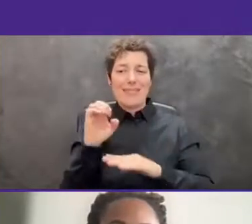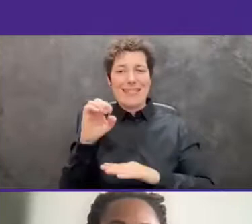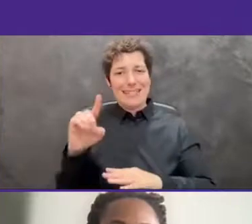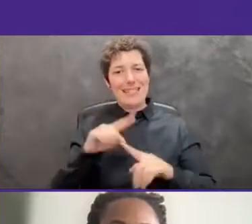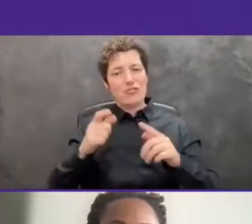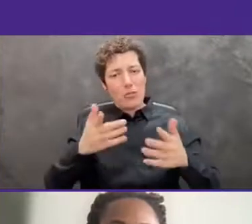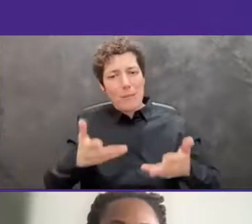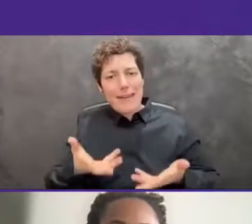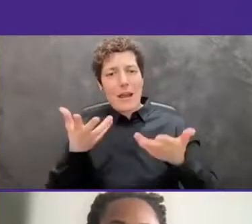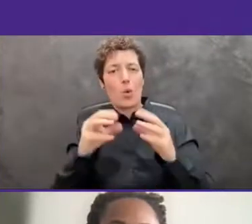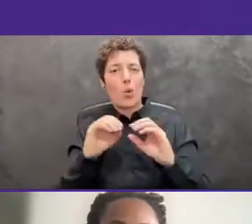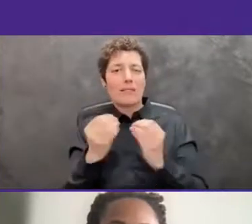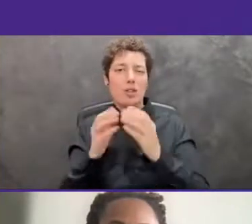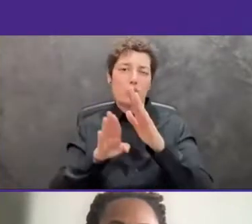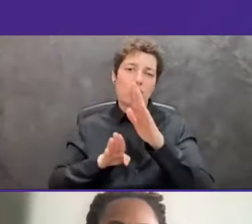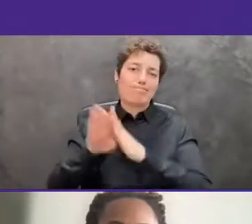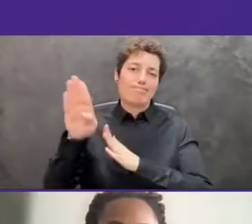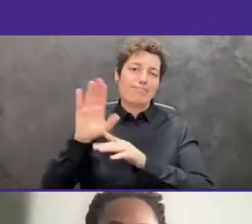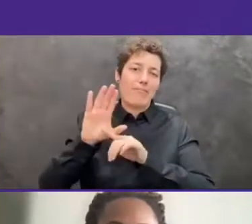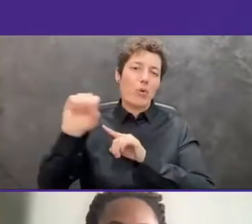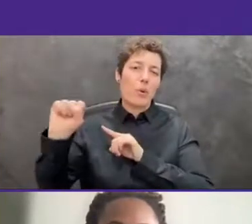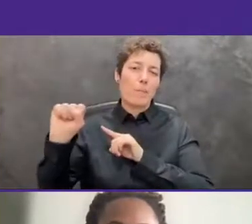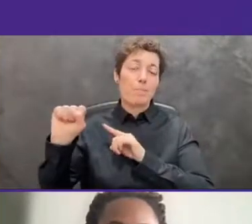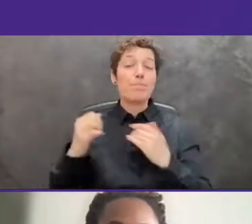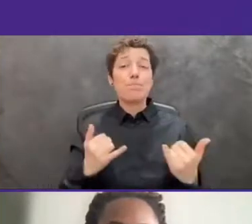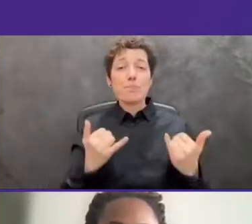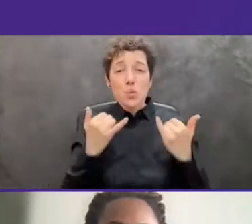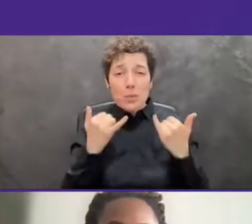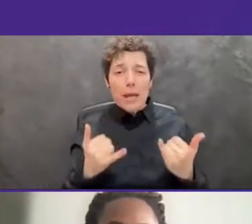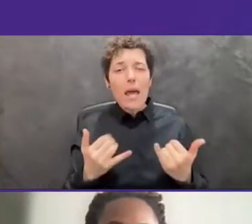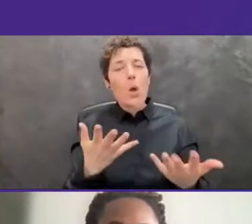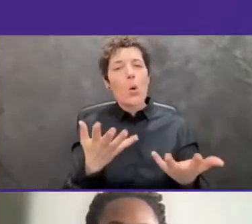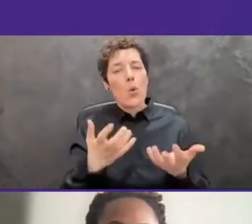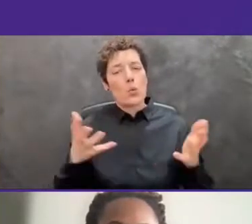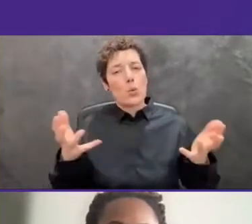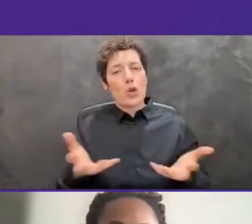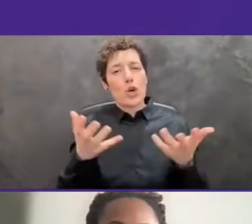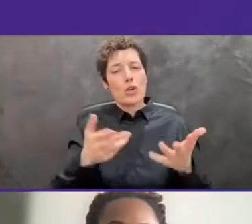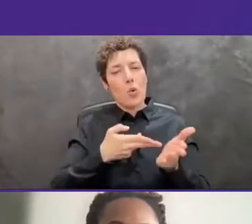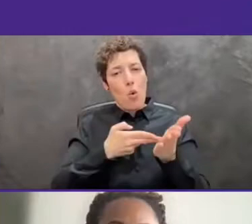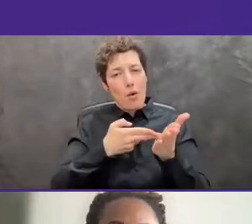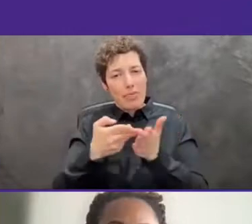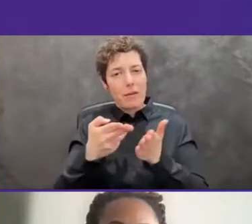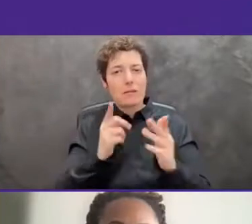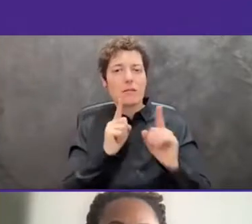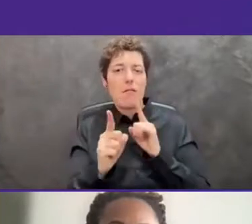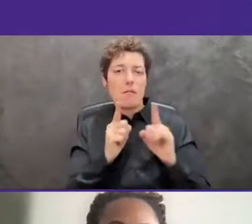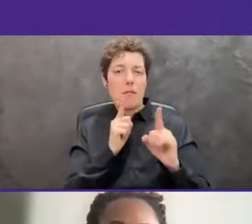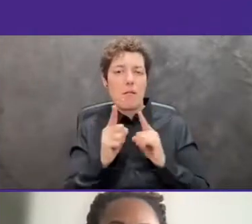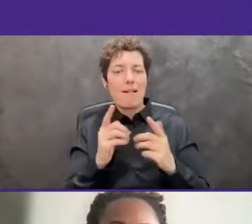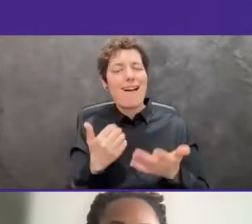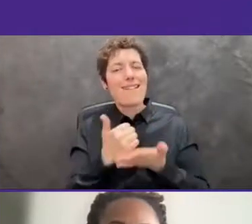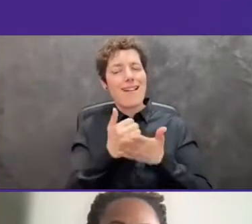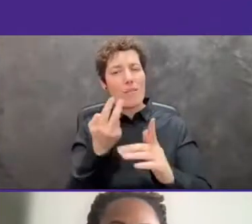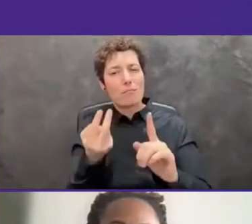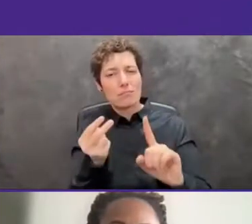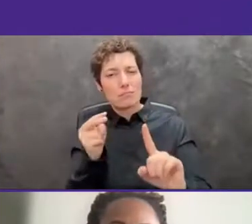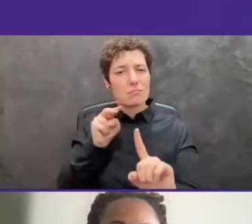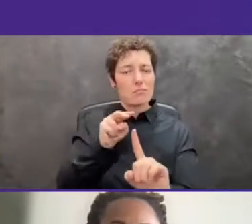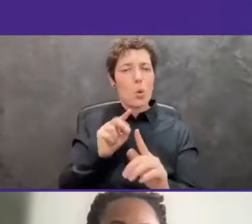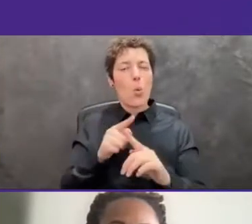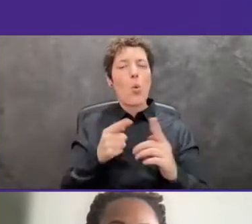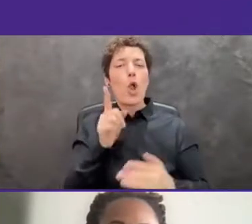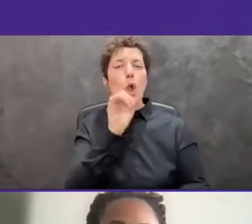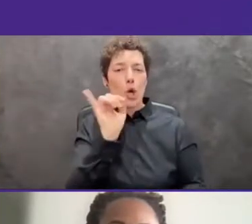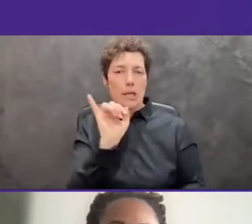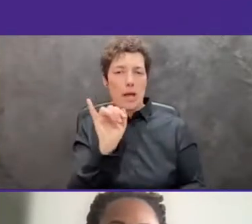Today, our session aims to foster an authentic dialogue and gain insight into the experience of BIPOC EDs,